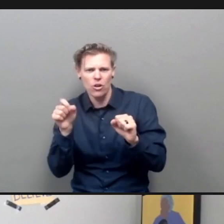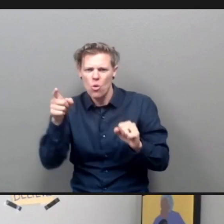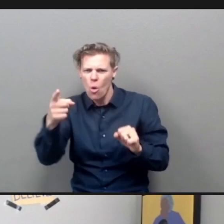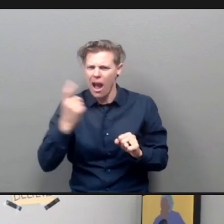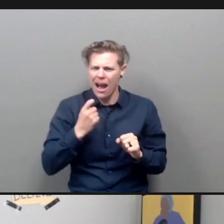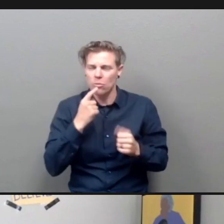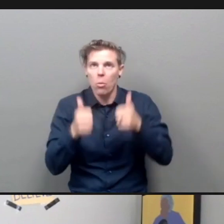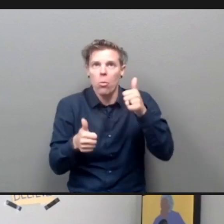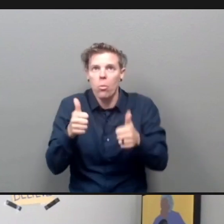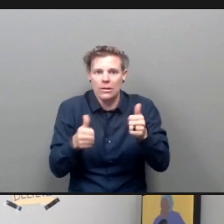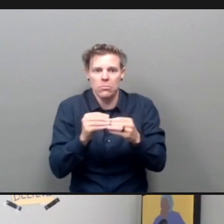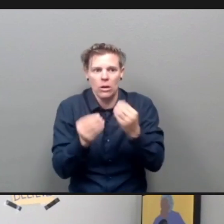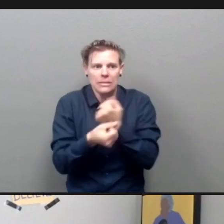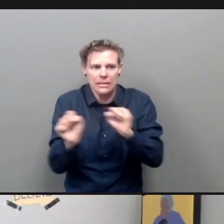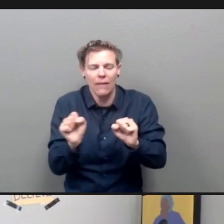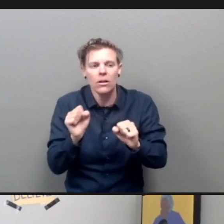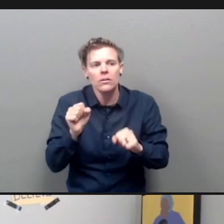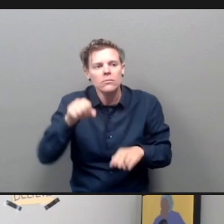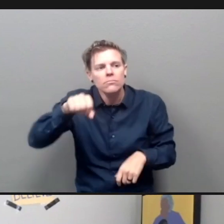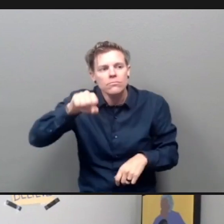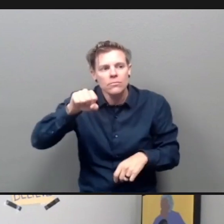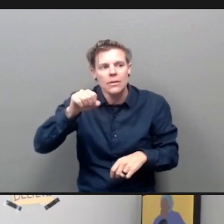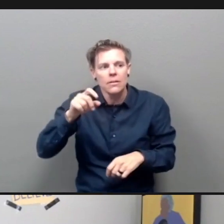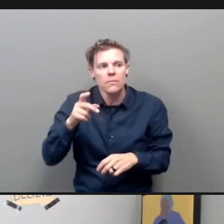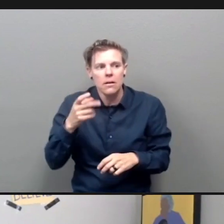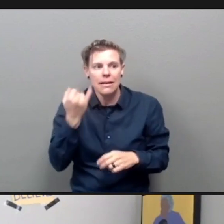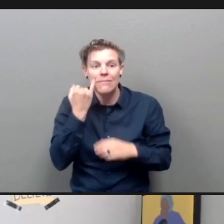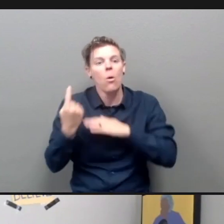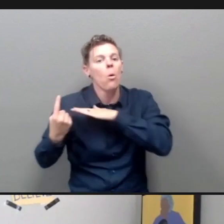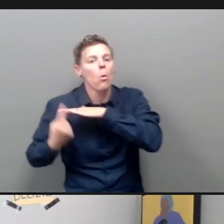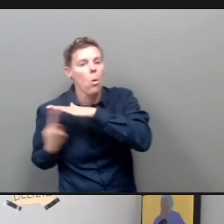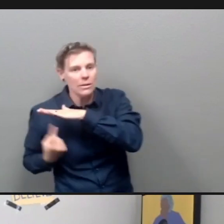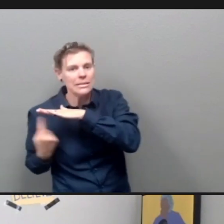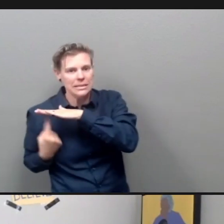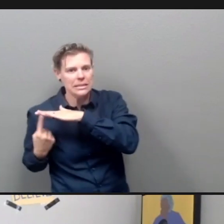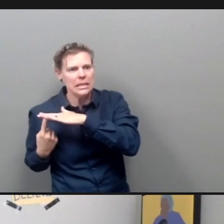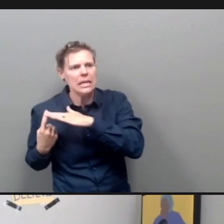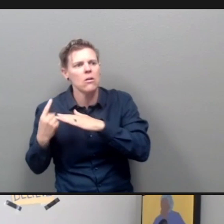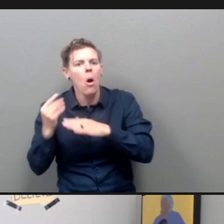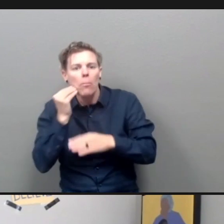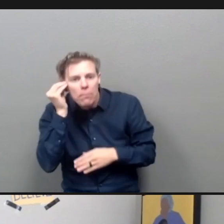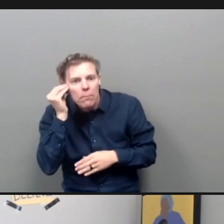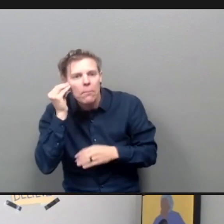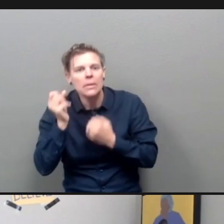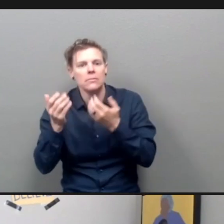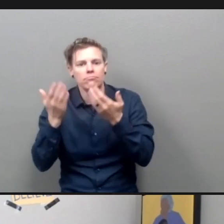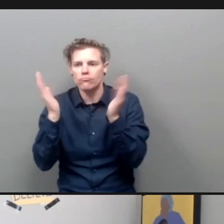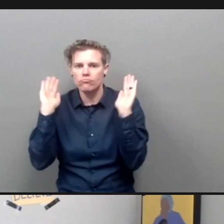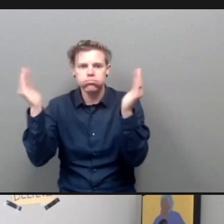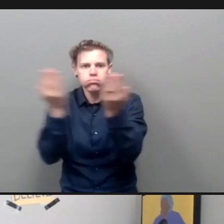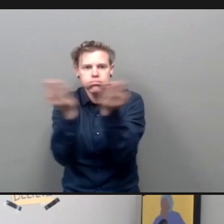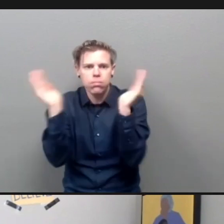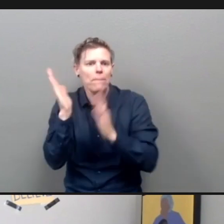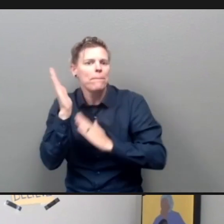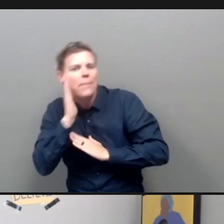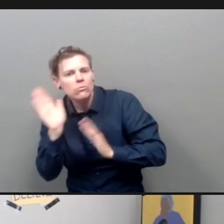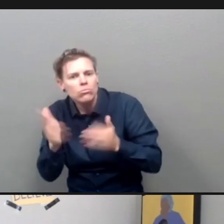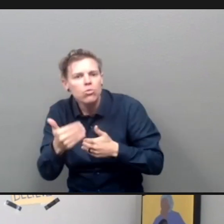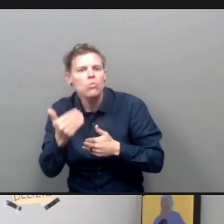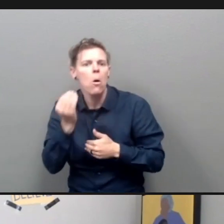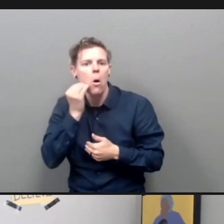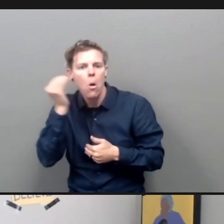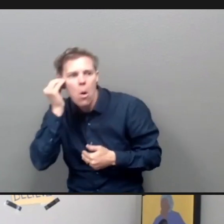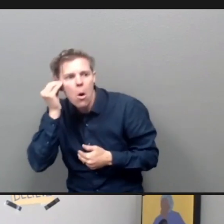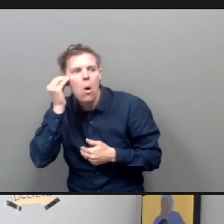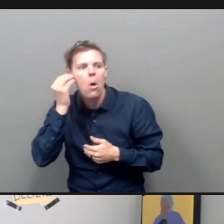people slipped meals, through a little small door at the bottom of your door, and also all those sorts of